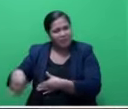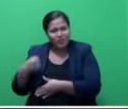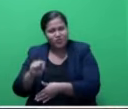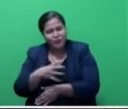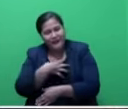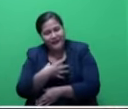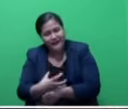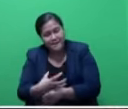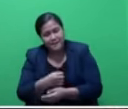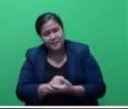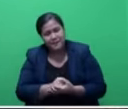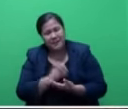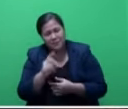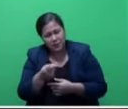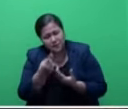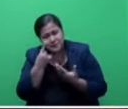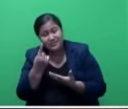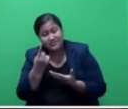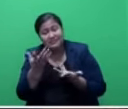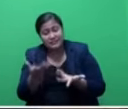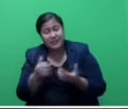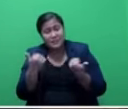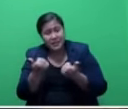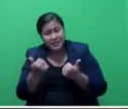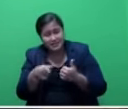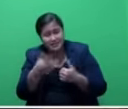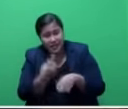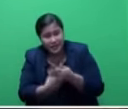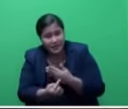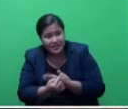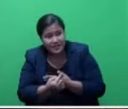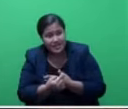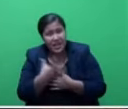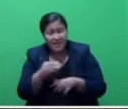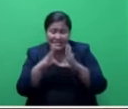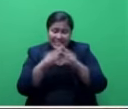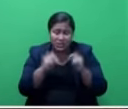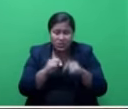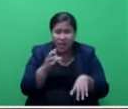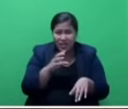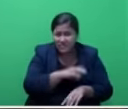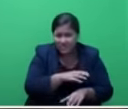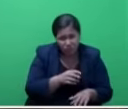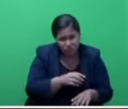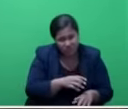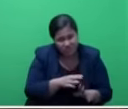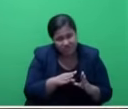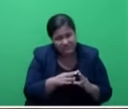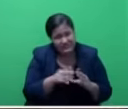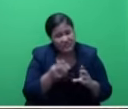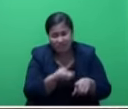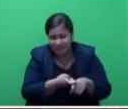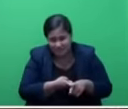sir, we are seeing a lot of this, in particular some of the prejudices coming through, in sexual assault and rape cases, etc. And in particular,